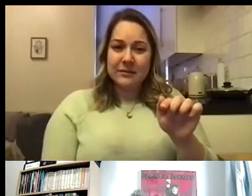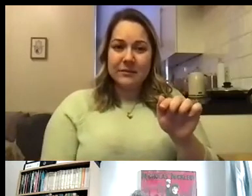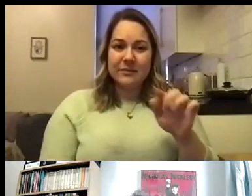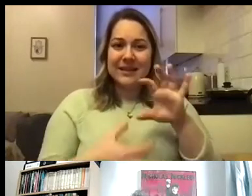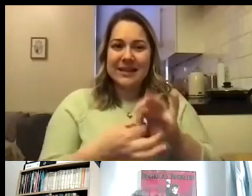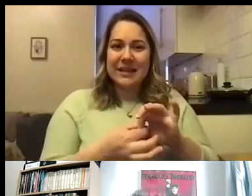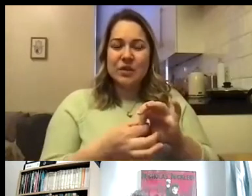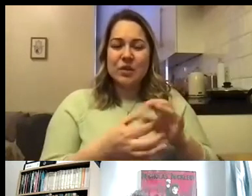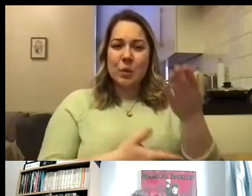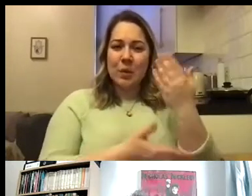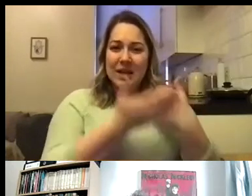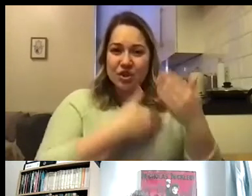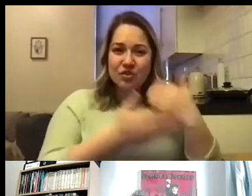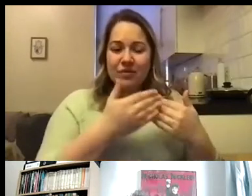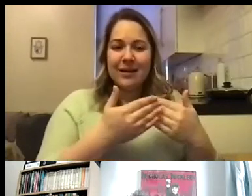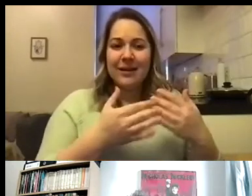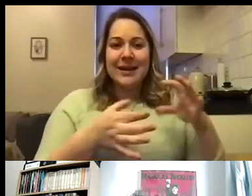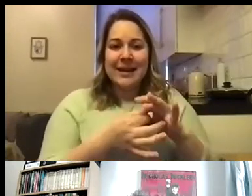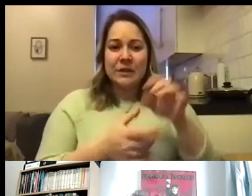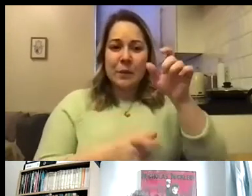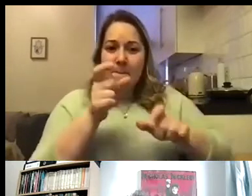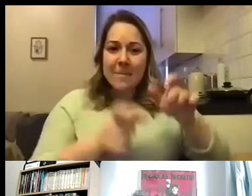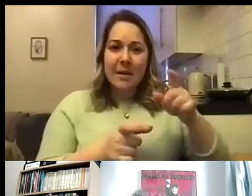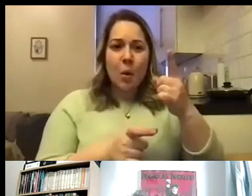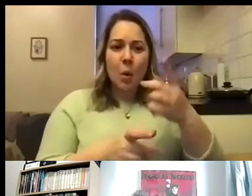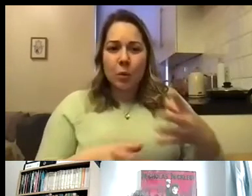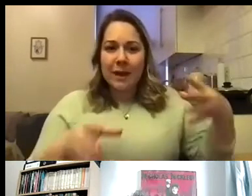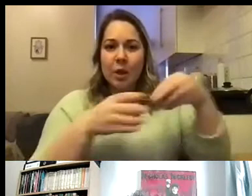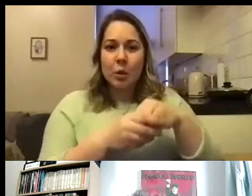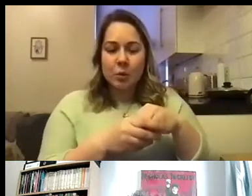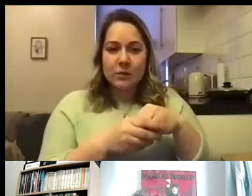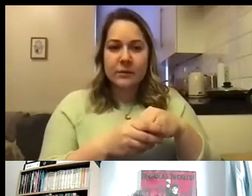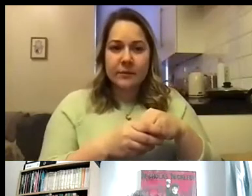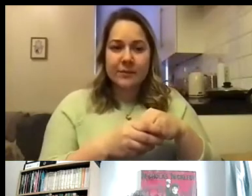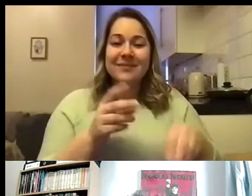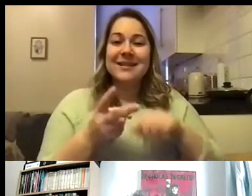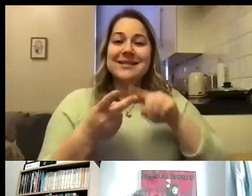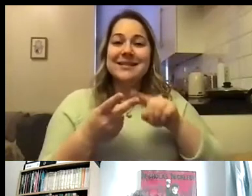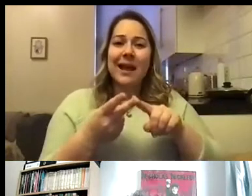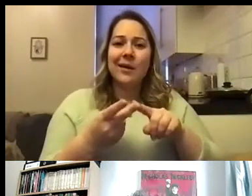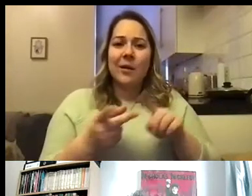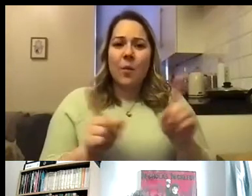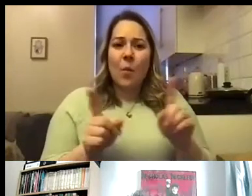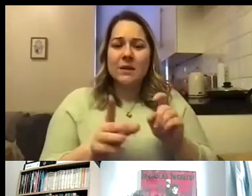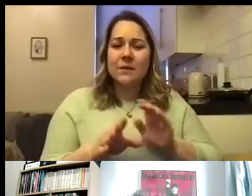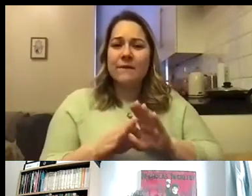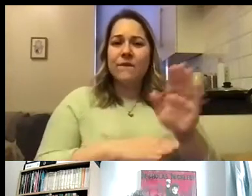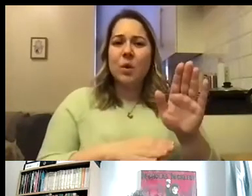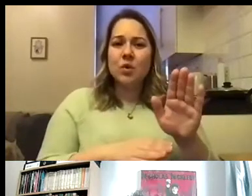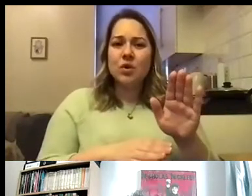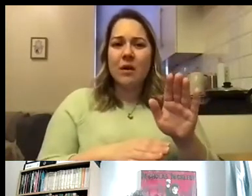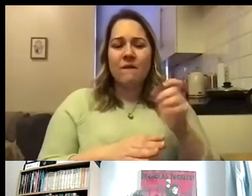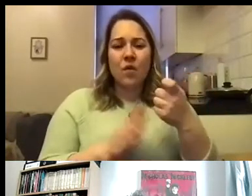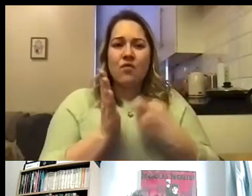by the people that dissent or that revolt? And what do you think the future is of rebellion